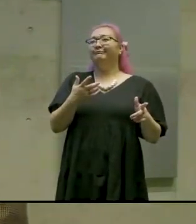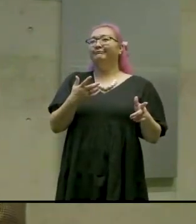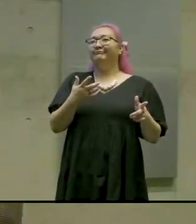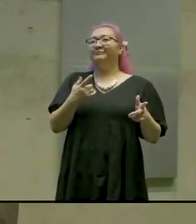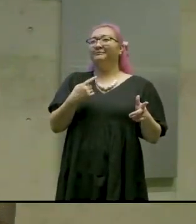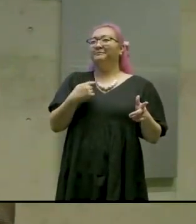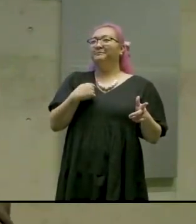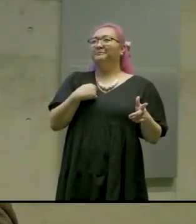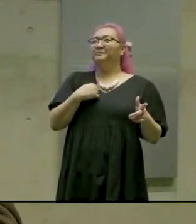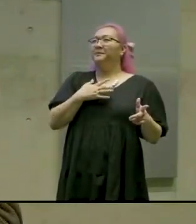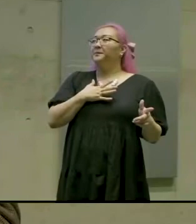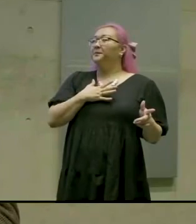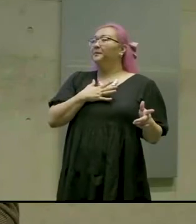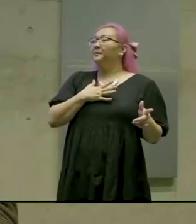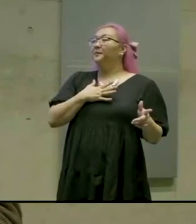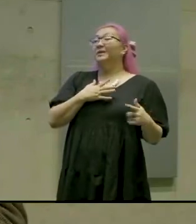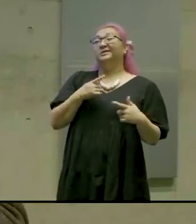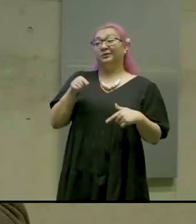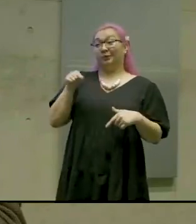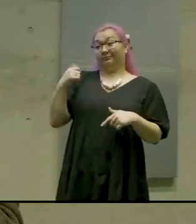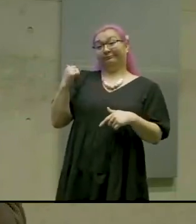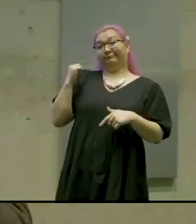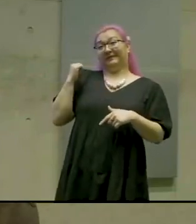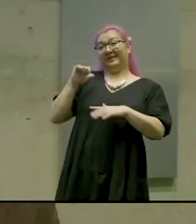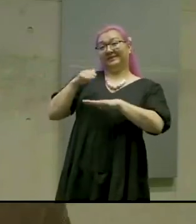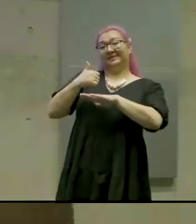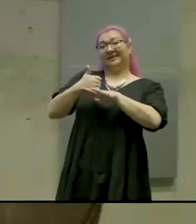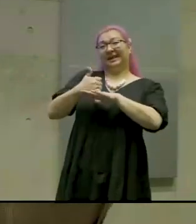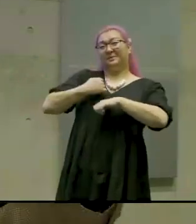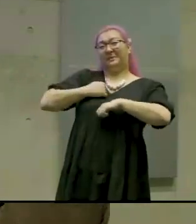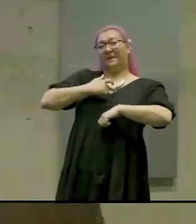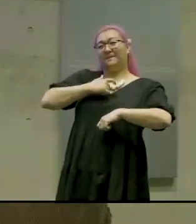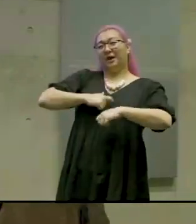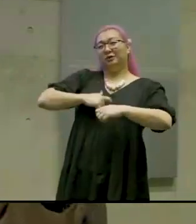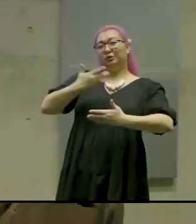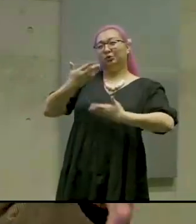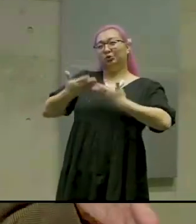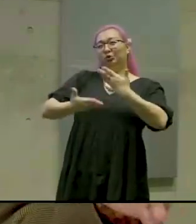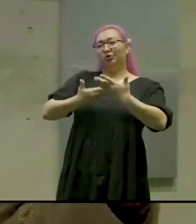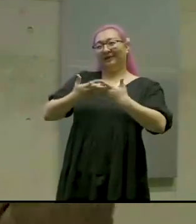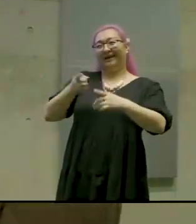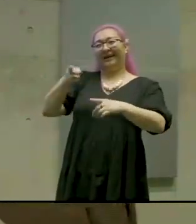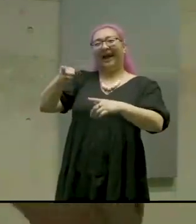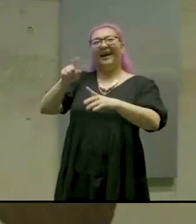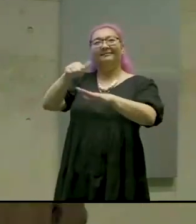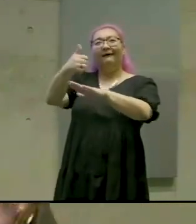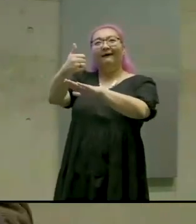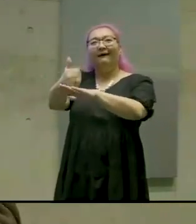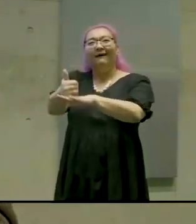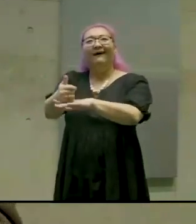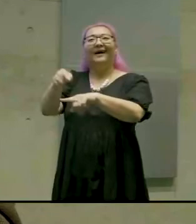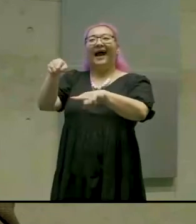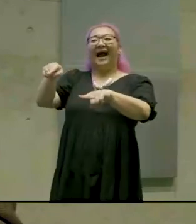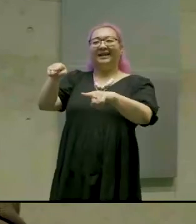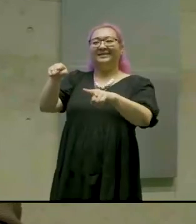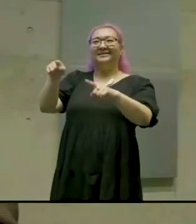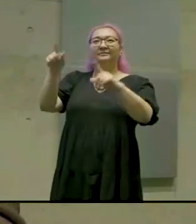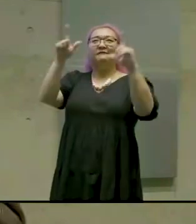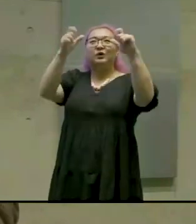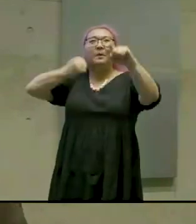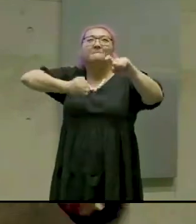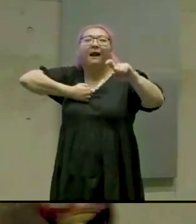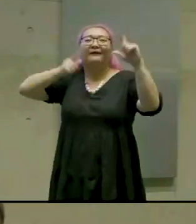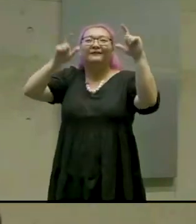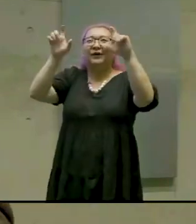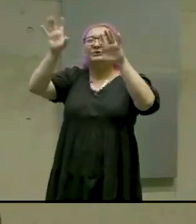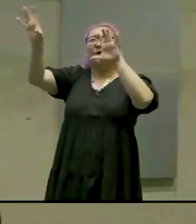like the fact that, because it's my personal story, I like the fact that it's an installation and I'm part of the performance and you have to go somewhere to actually experience it.